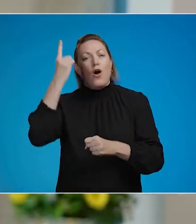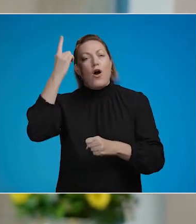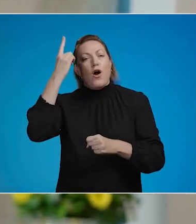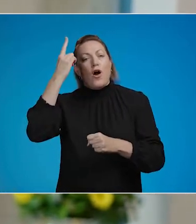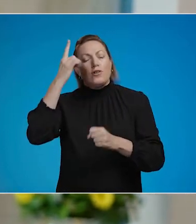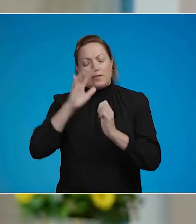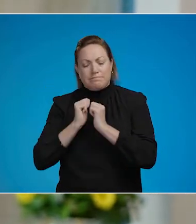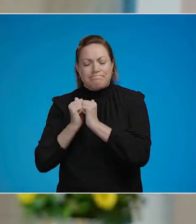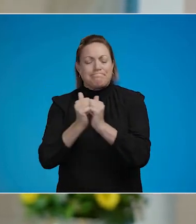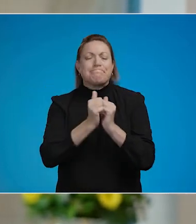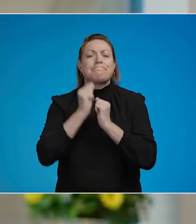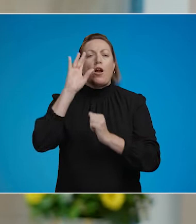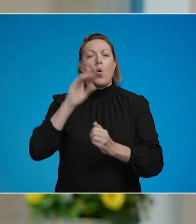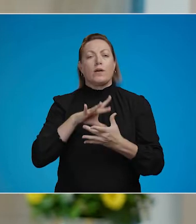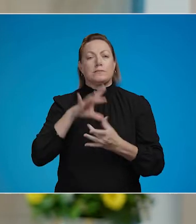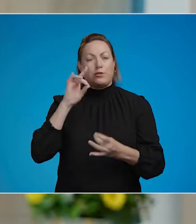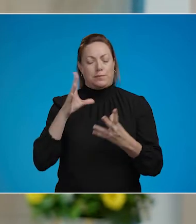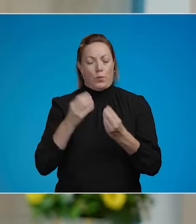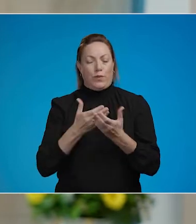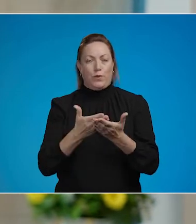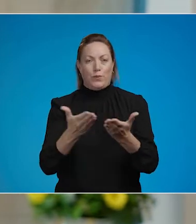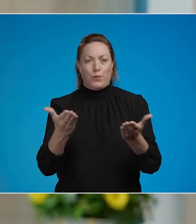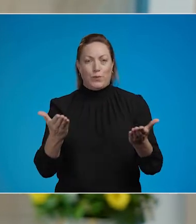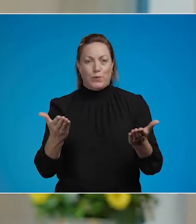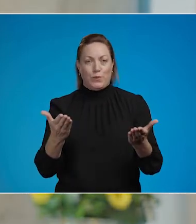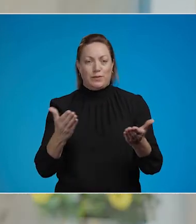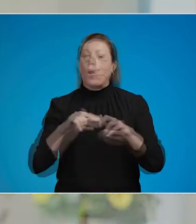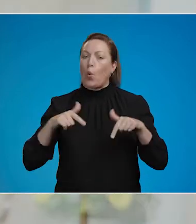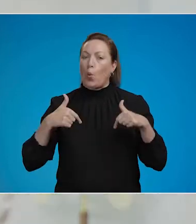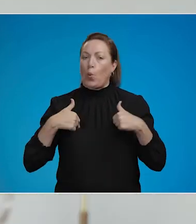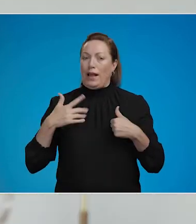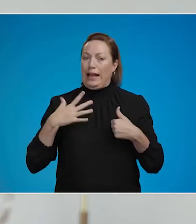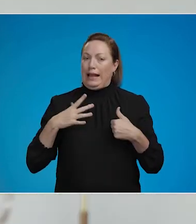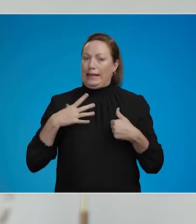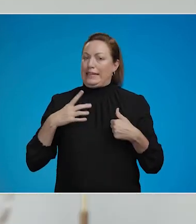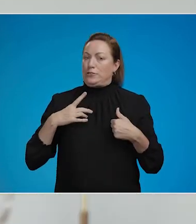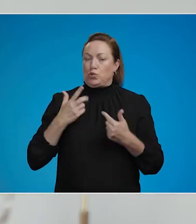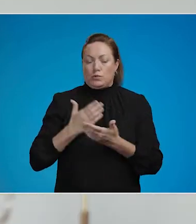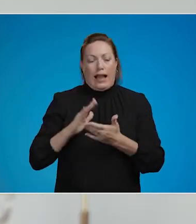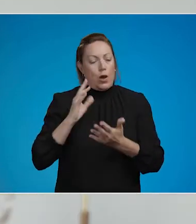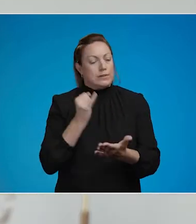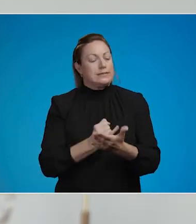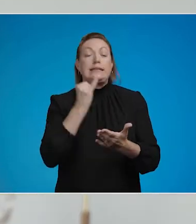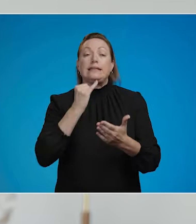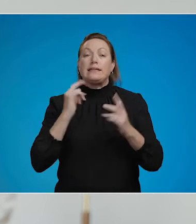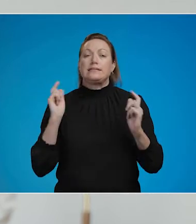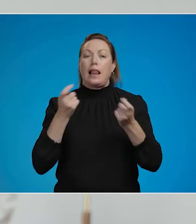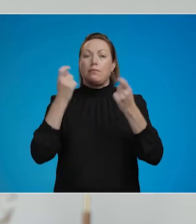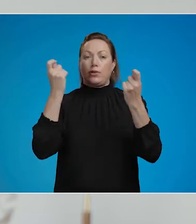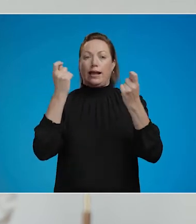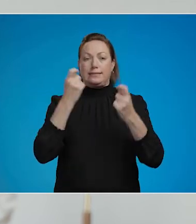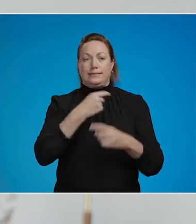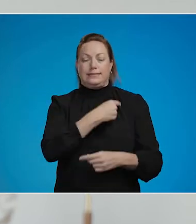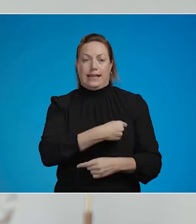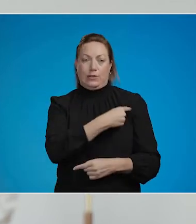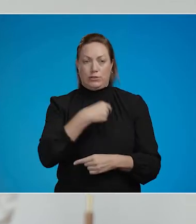the communion of the Holy Spirit be with you all. And with your spirit. Let us acknowledge our sins and so prepare ourselves to